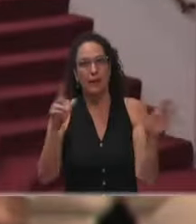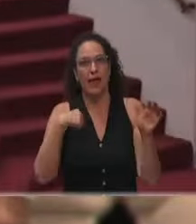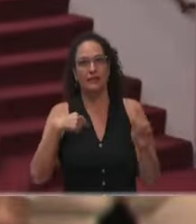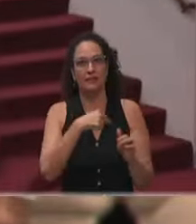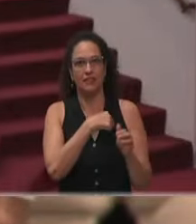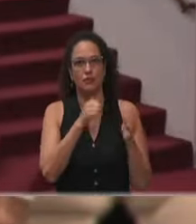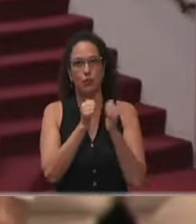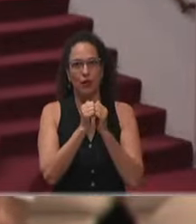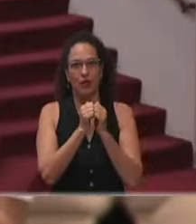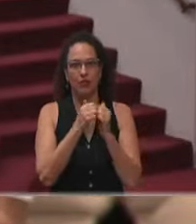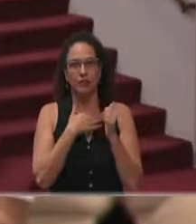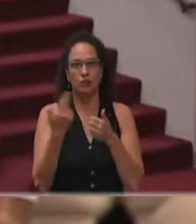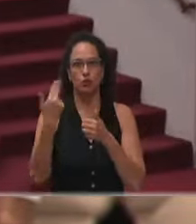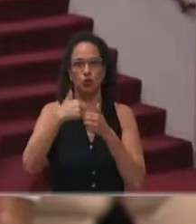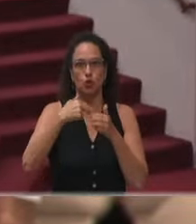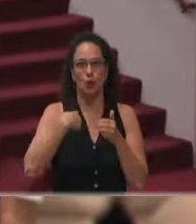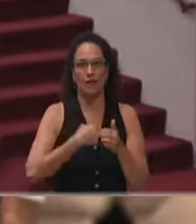Please join us for the doxology.